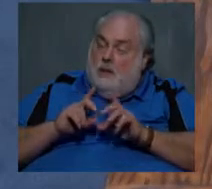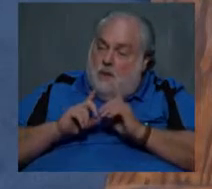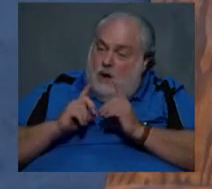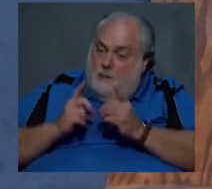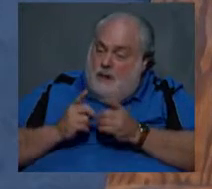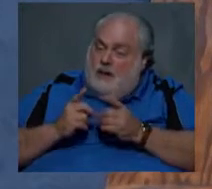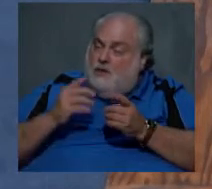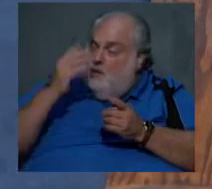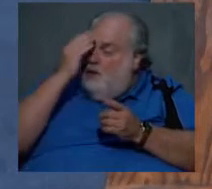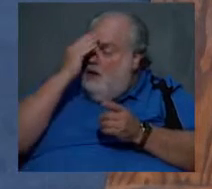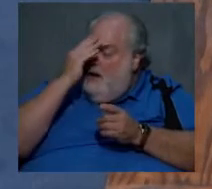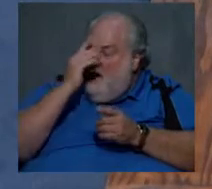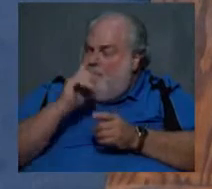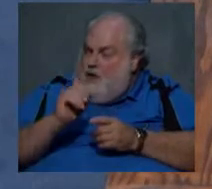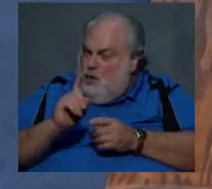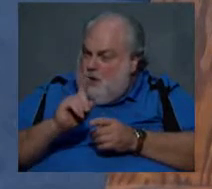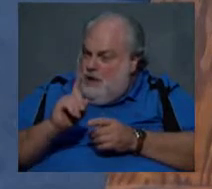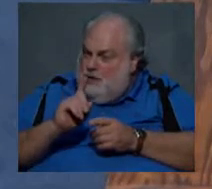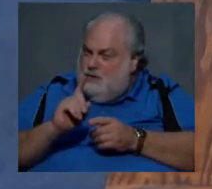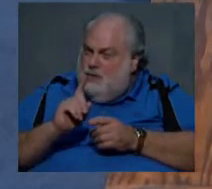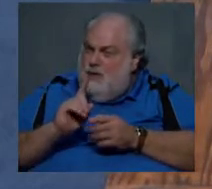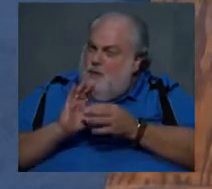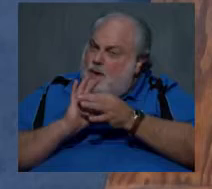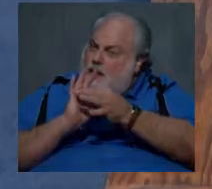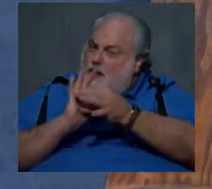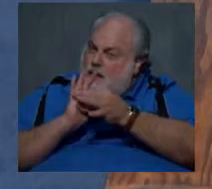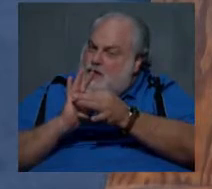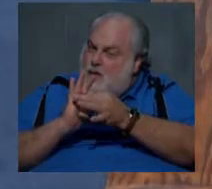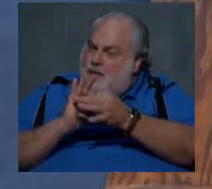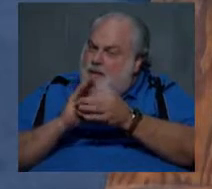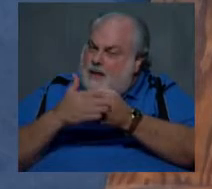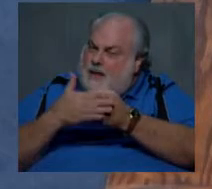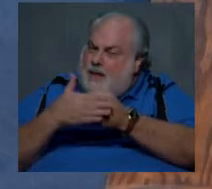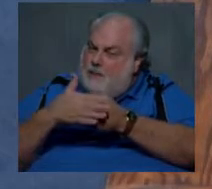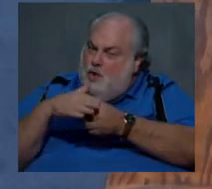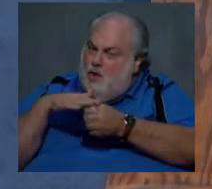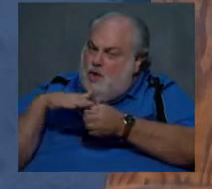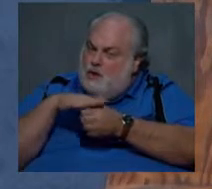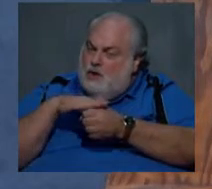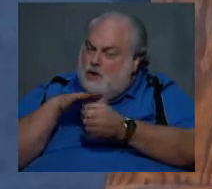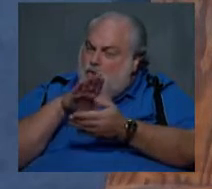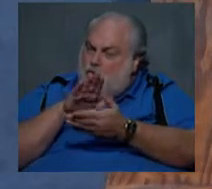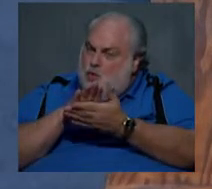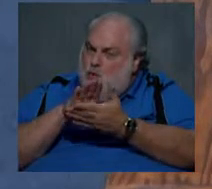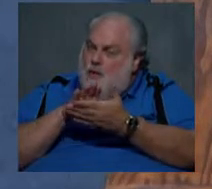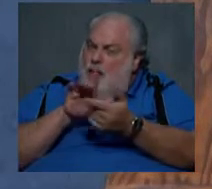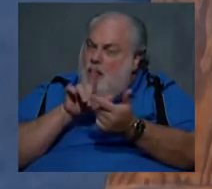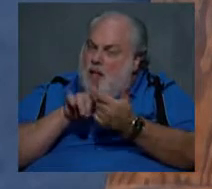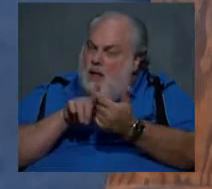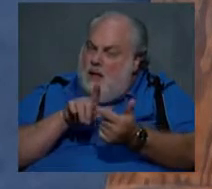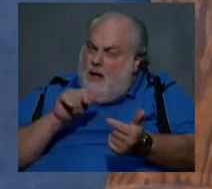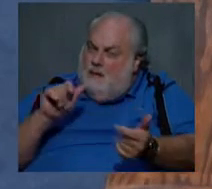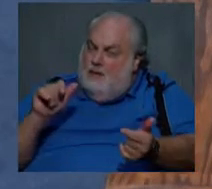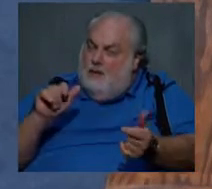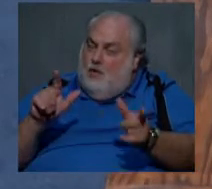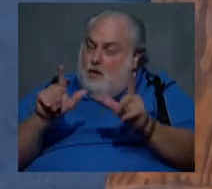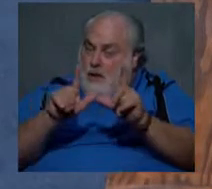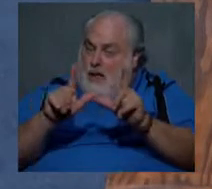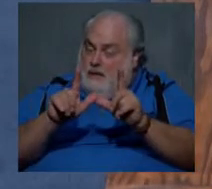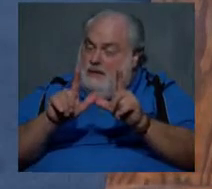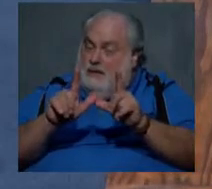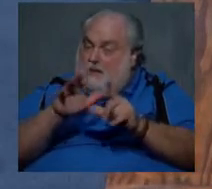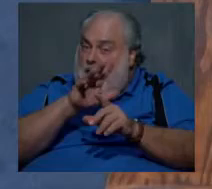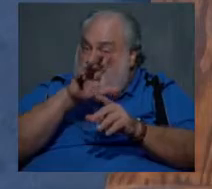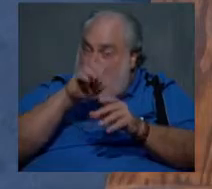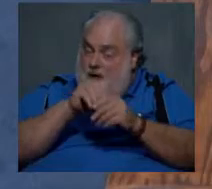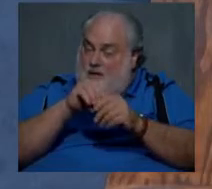of the location of the facility, the relationship to the adjacent neighborhoods and schools and things like that. So the licensing takes that into